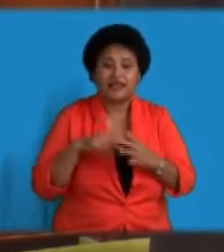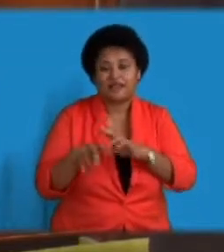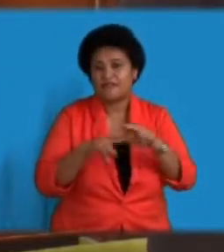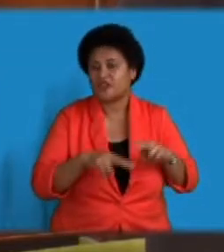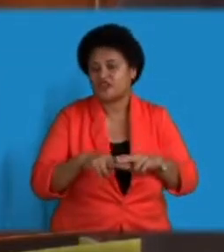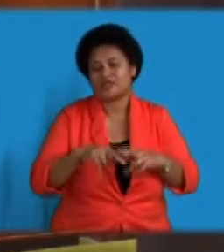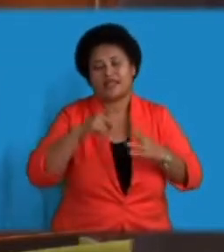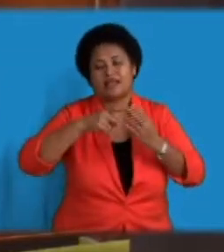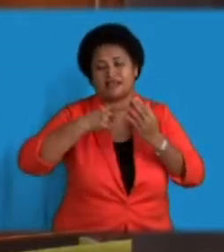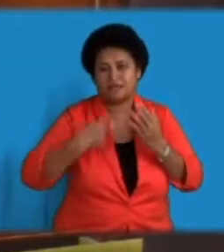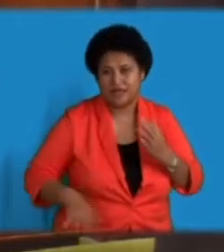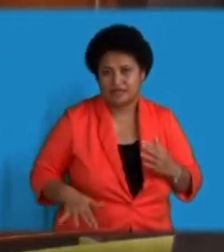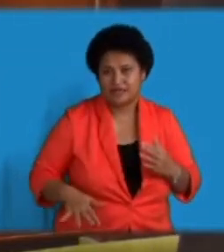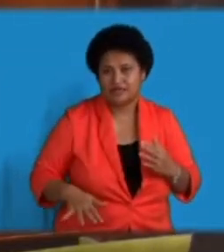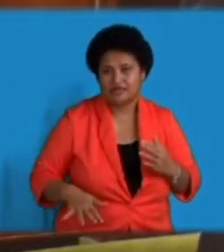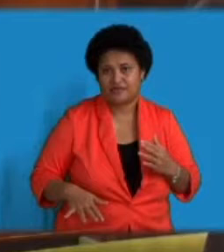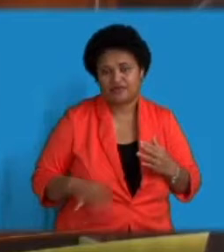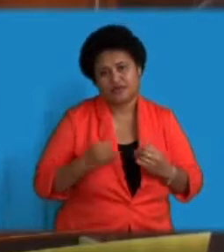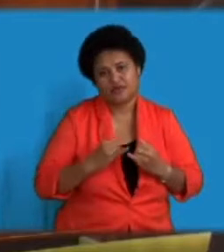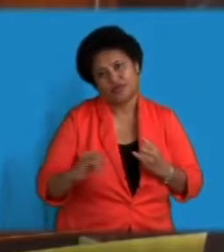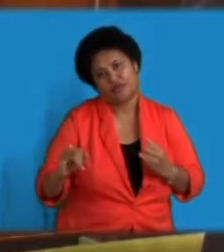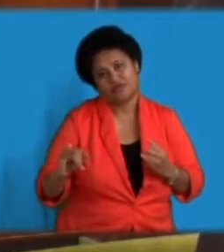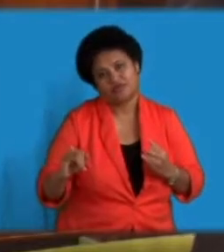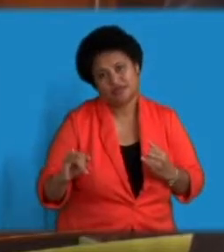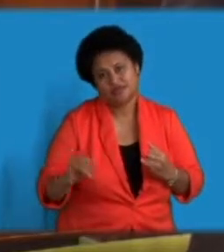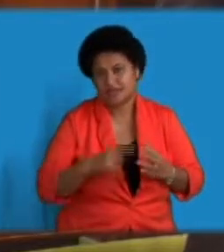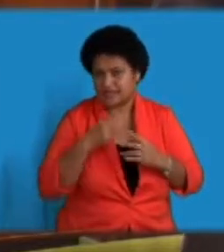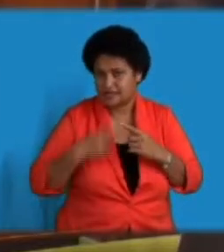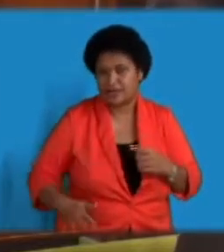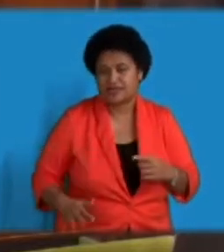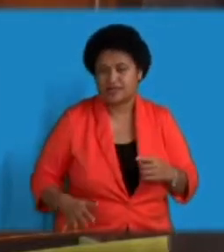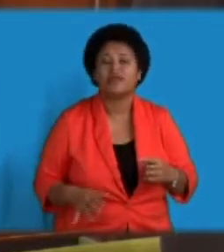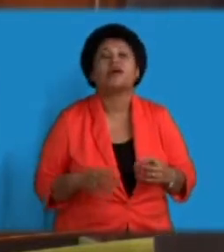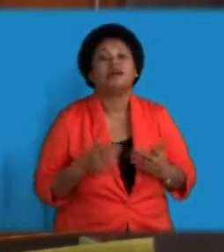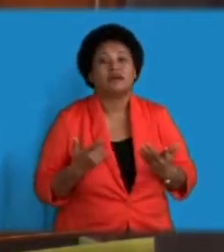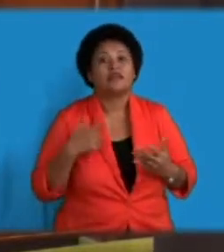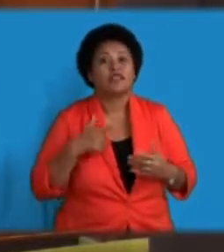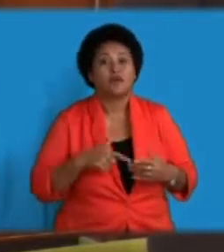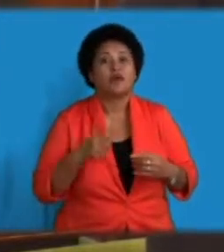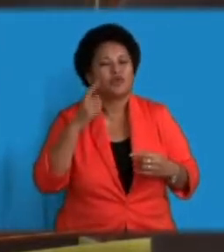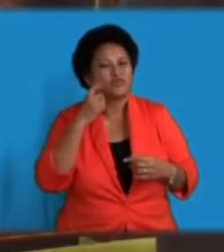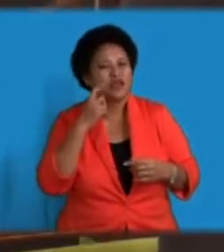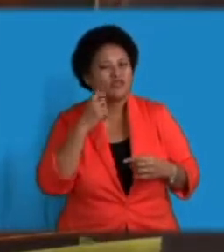little, and that's why there's a price hike into the dialysis service. So that's why we're promoting more private